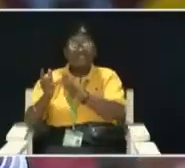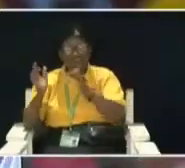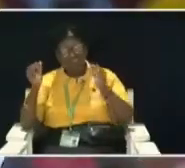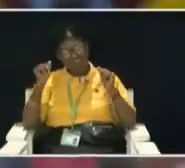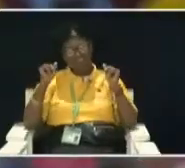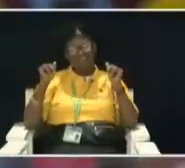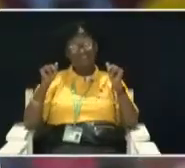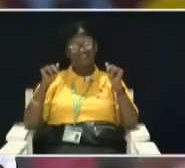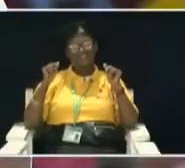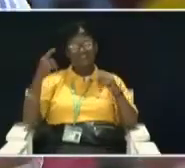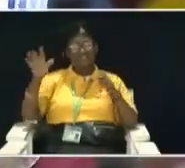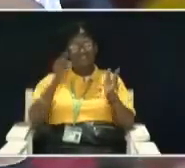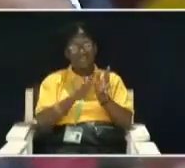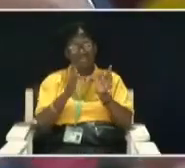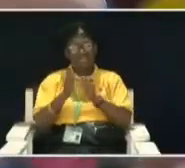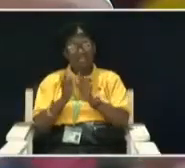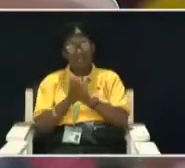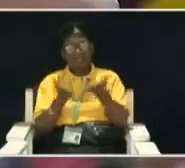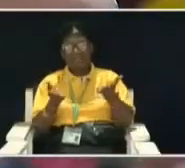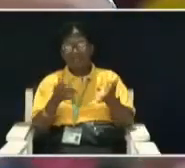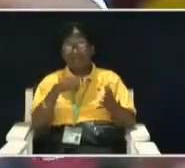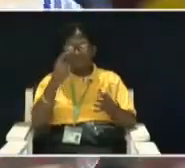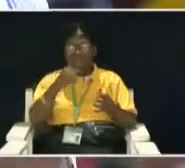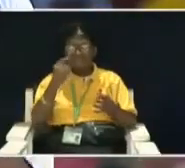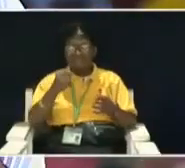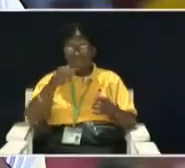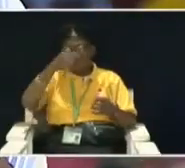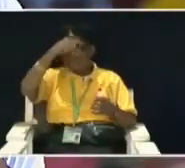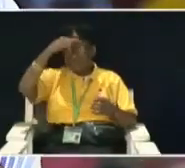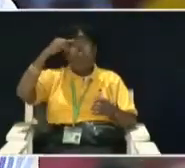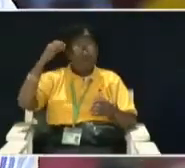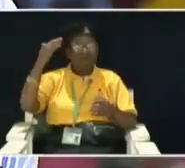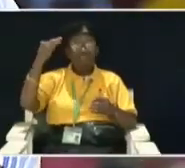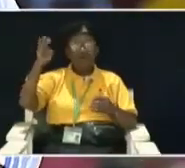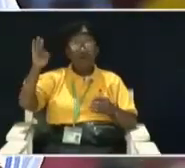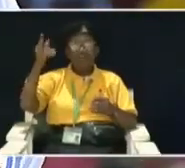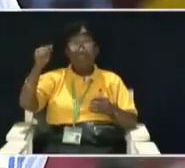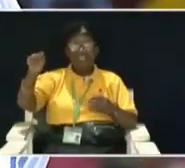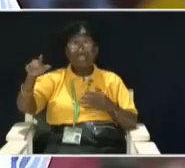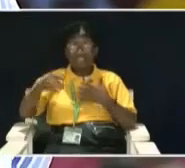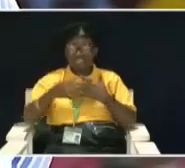And now the Bible says, because of the blood,